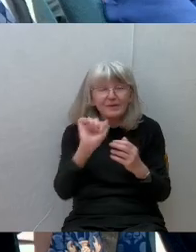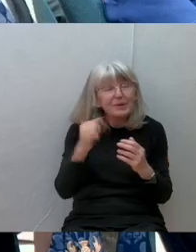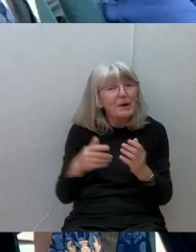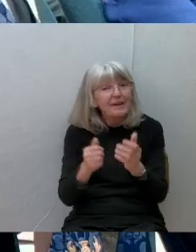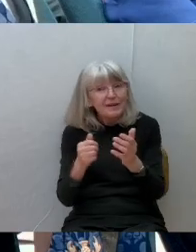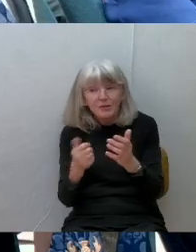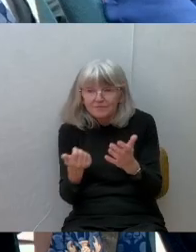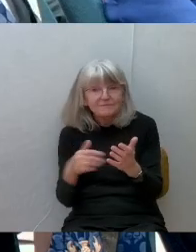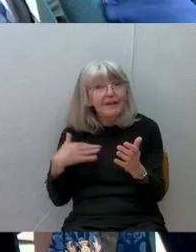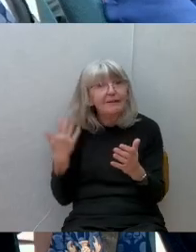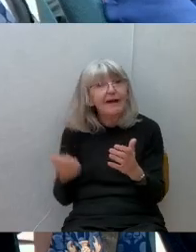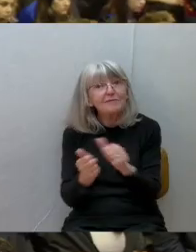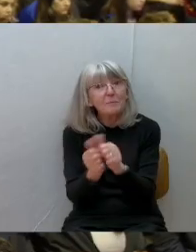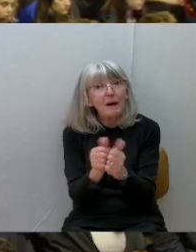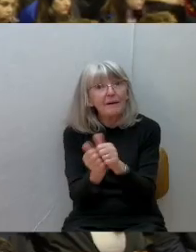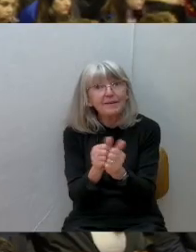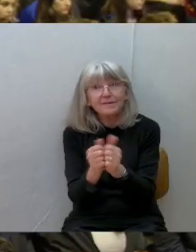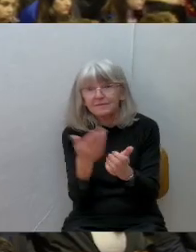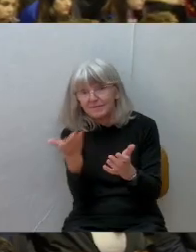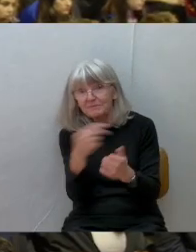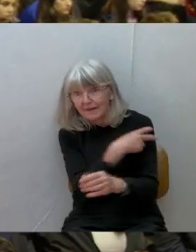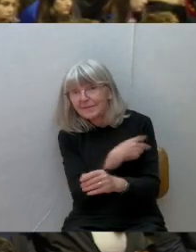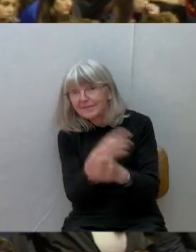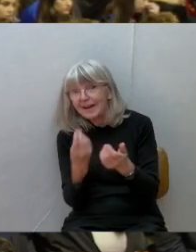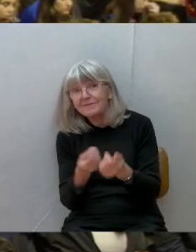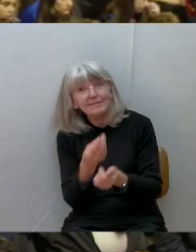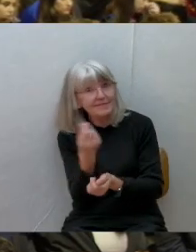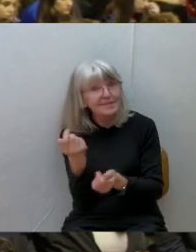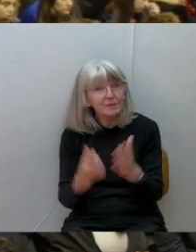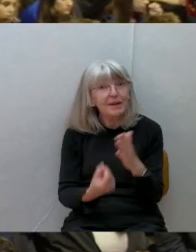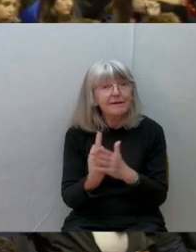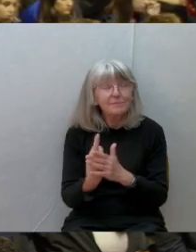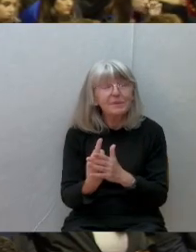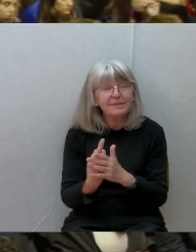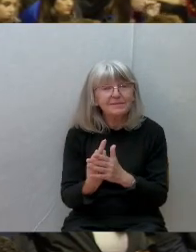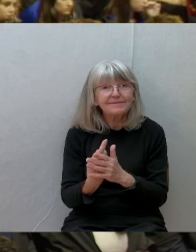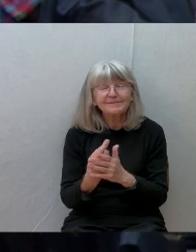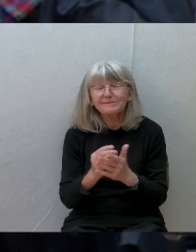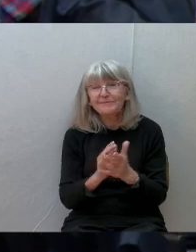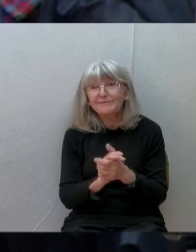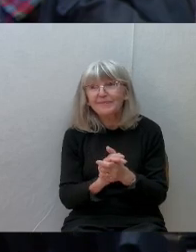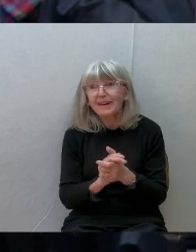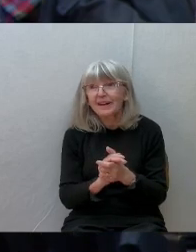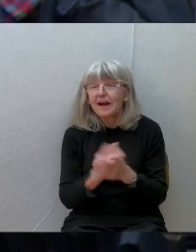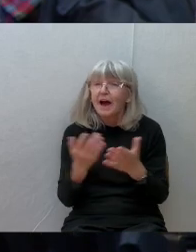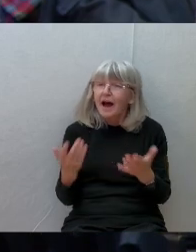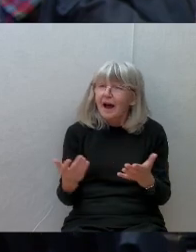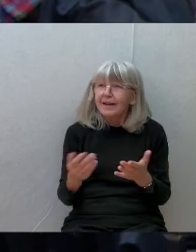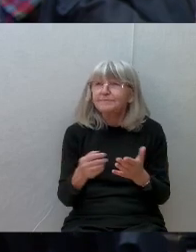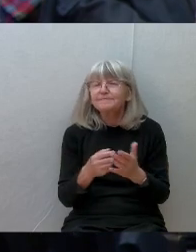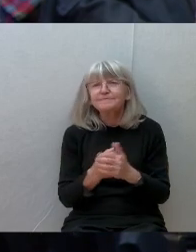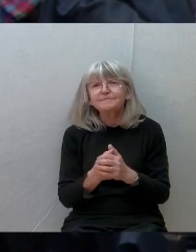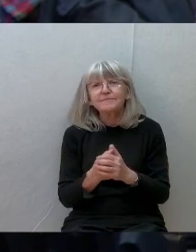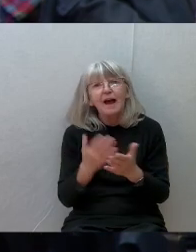partners. Many on the stage here have found their life partners while here at Dundee. And whatever else you've done,